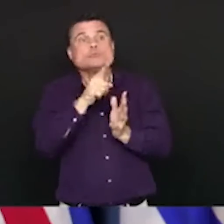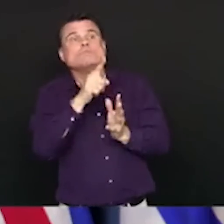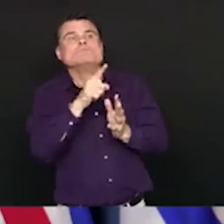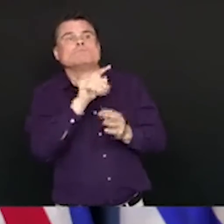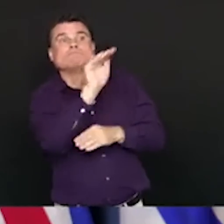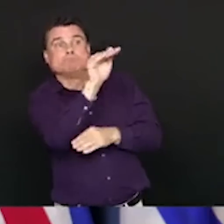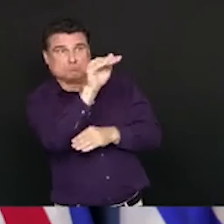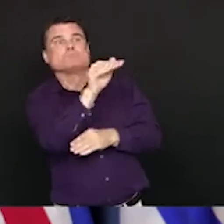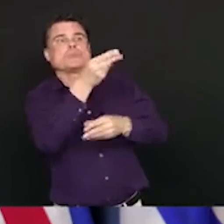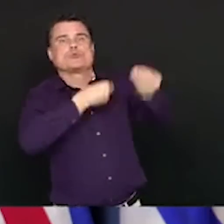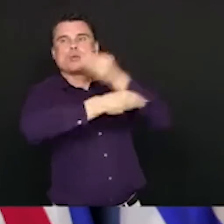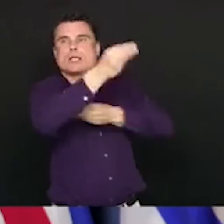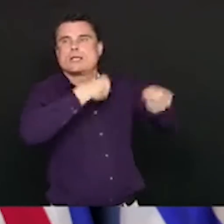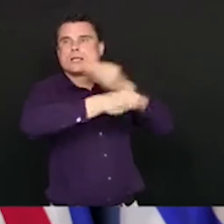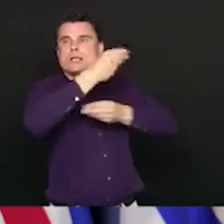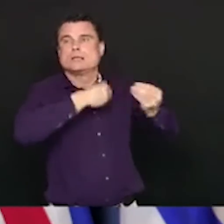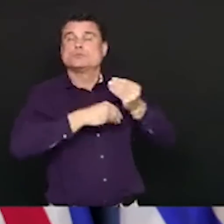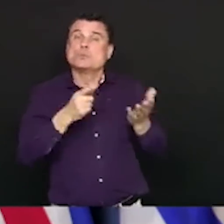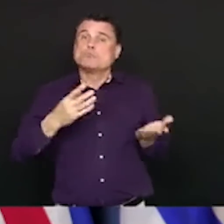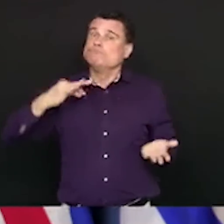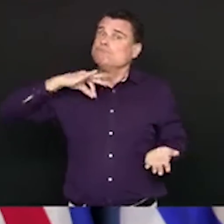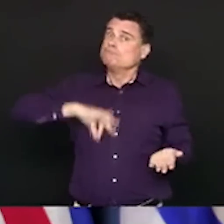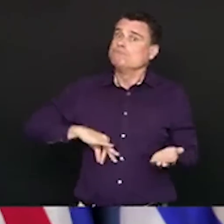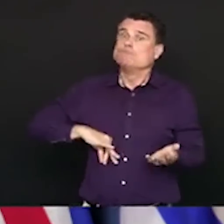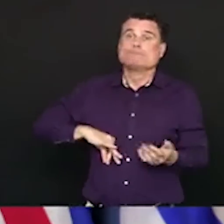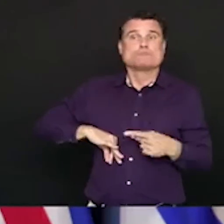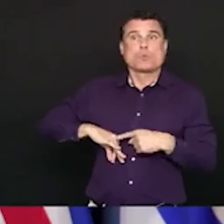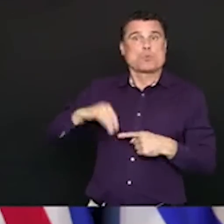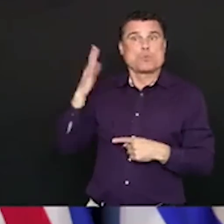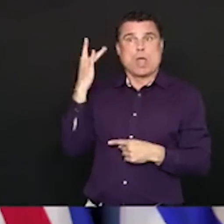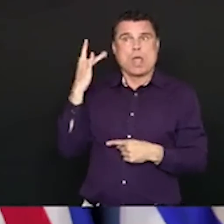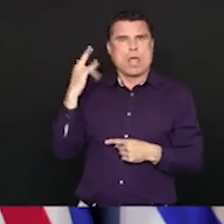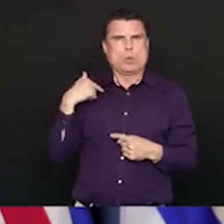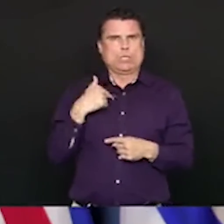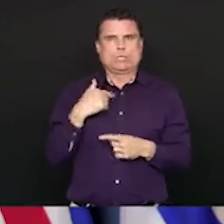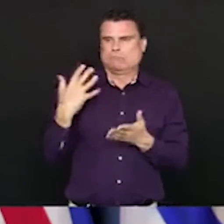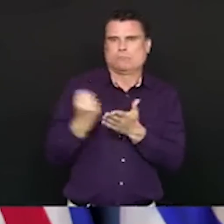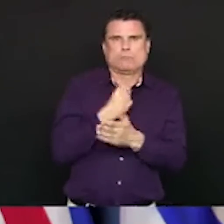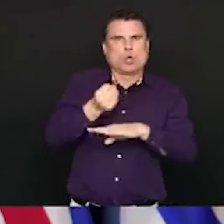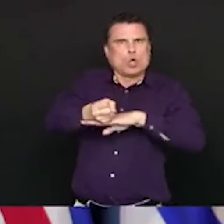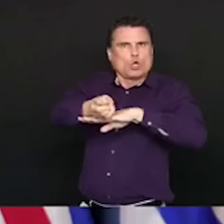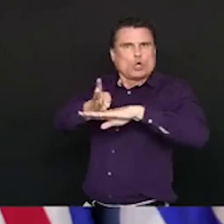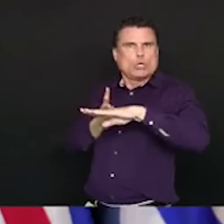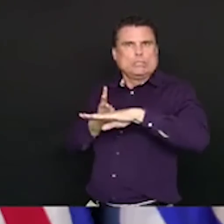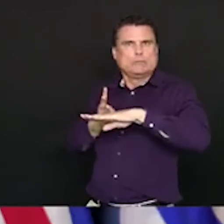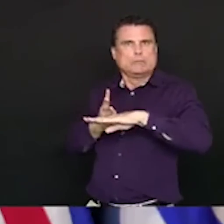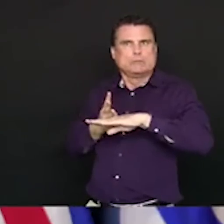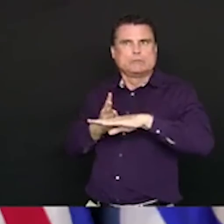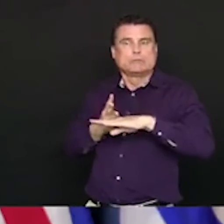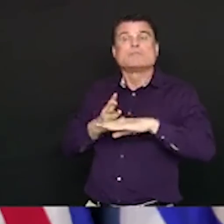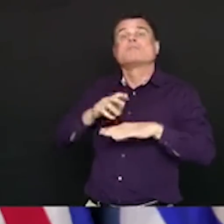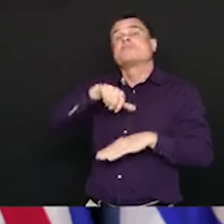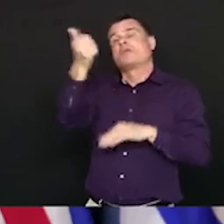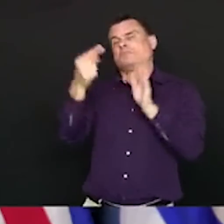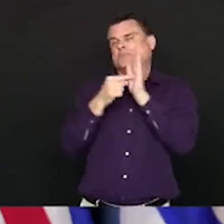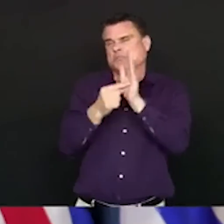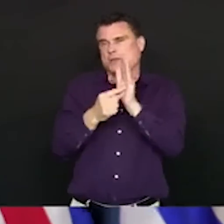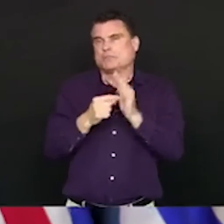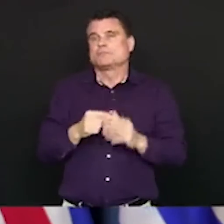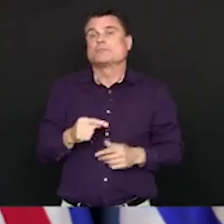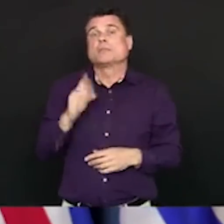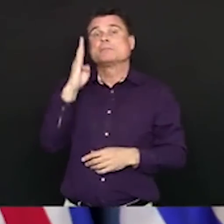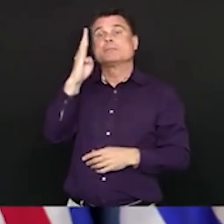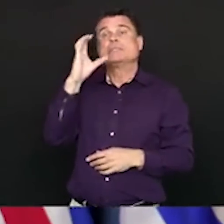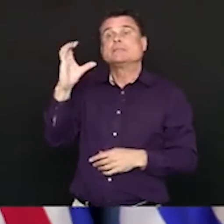Another example would be the film industry. Film and television just completely shut down, not just in British Columbia, but indeed around